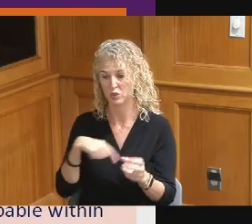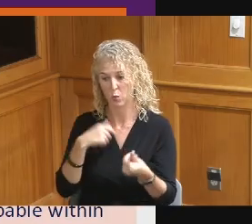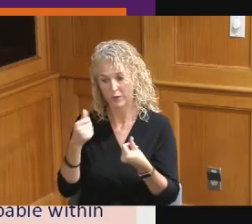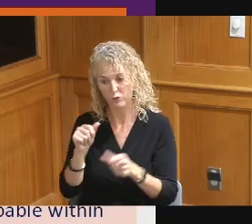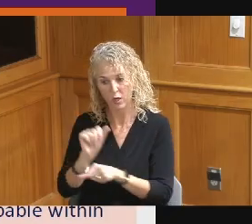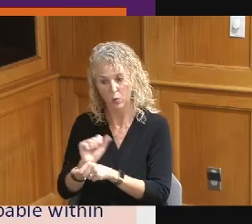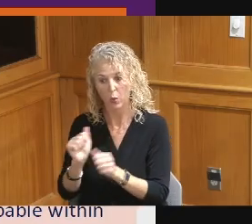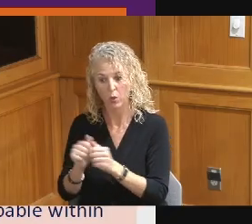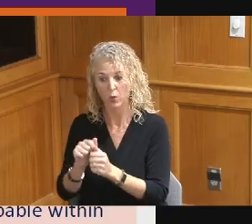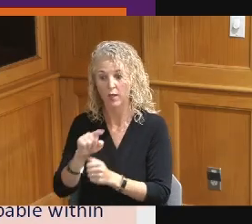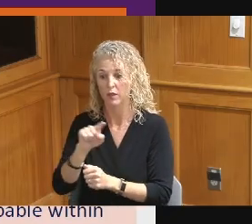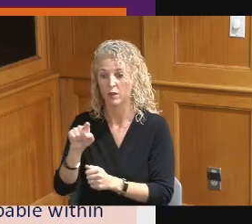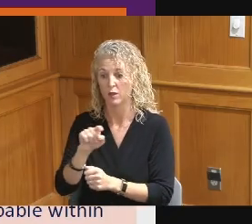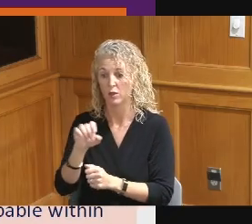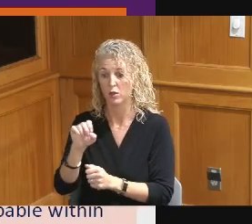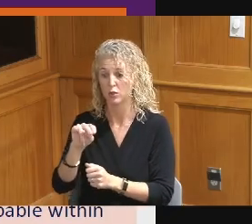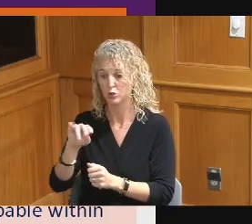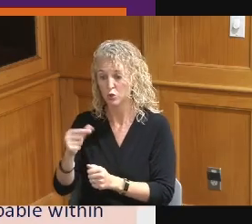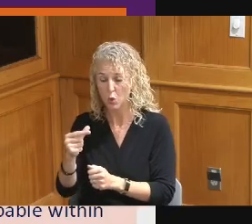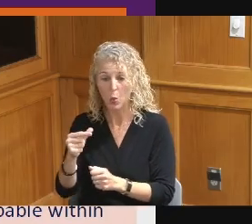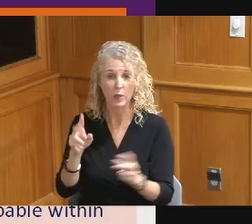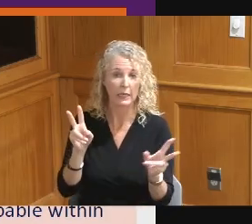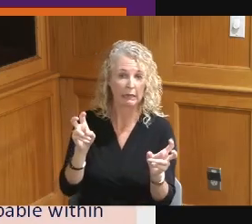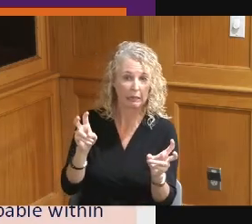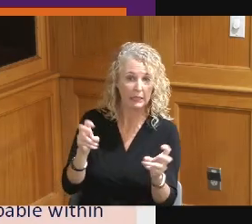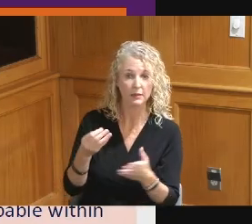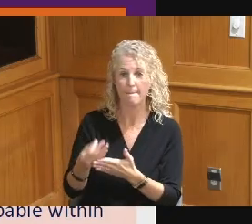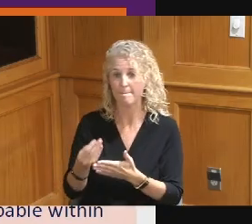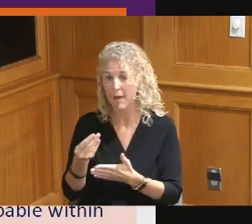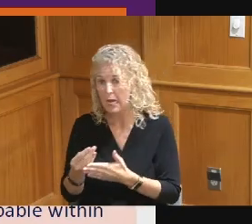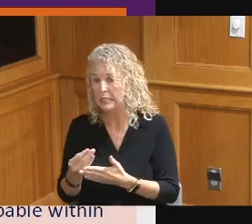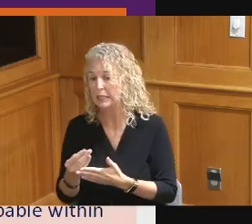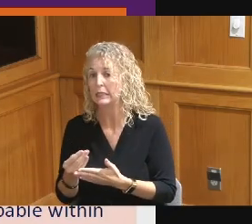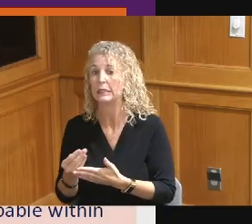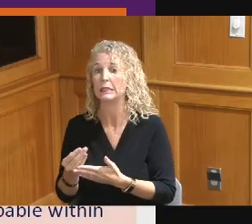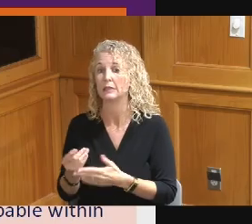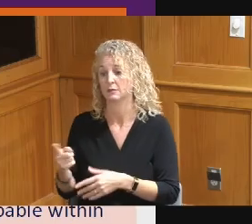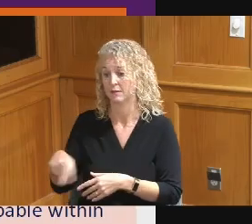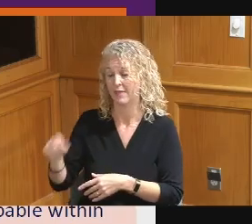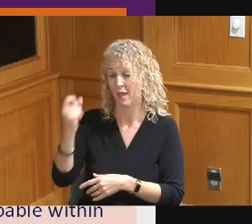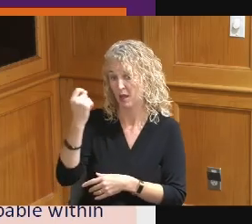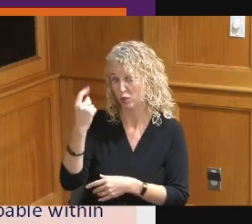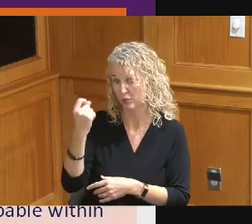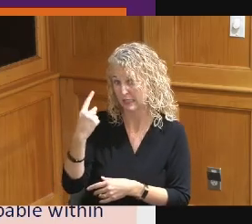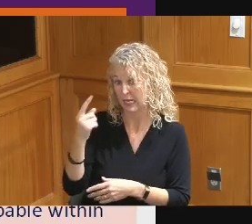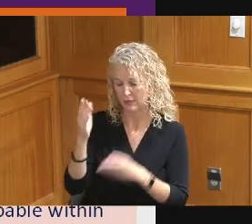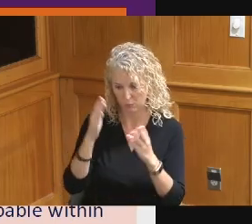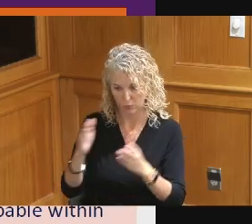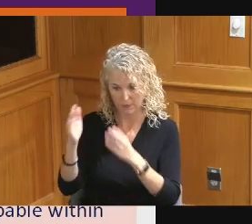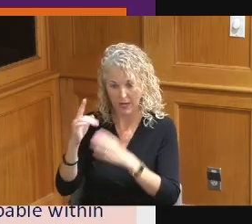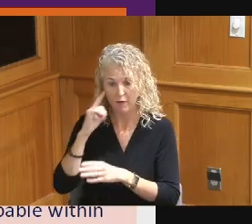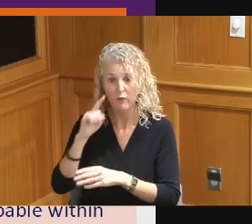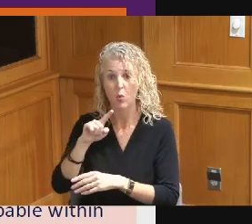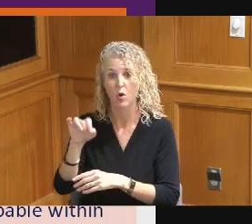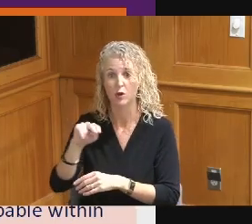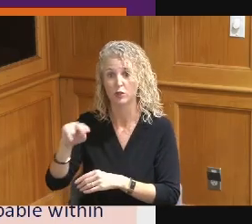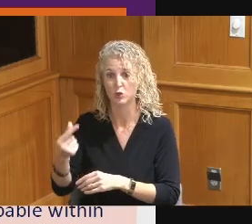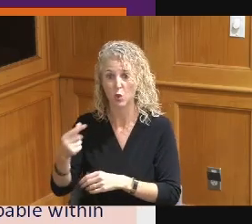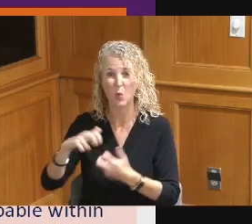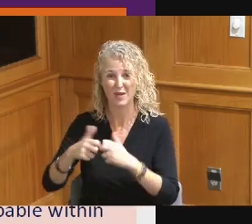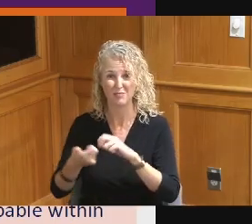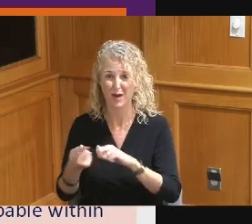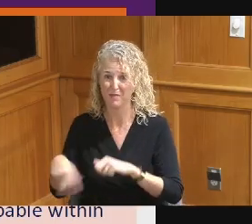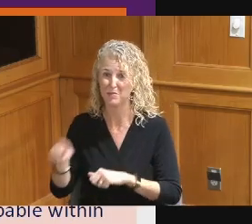address zoning issues, to think about the financing options, to make sure they understand and are prepared for the zoning issues they're going to have